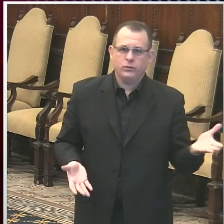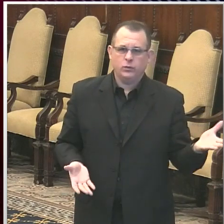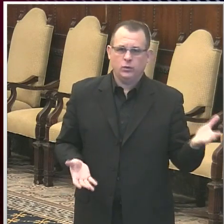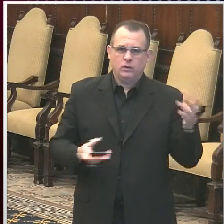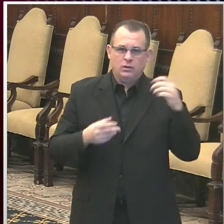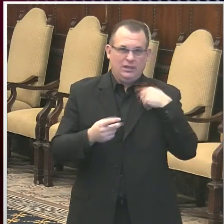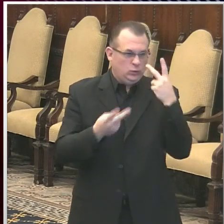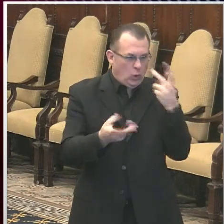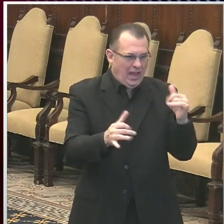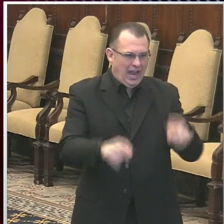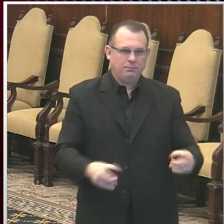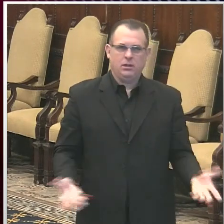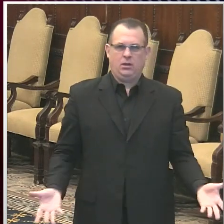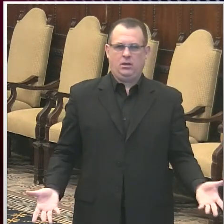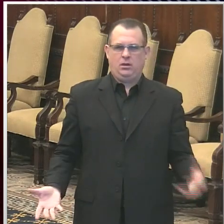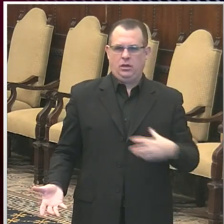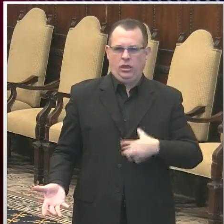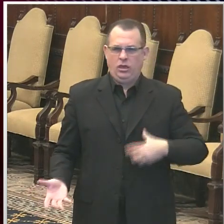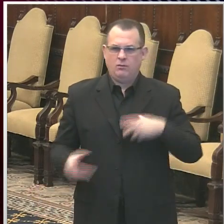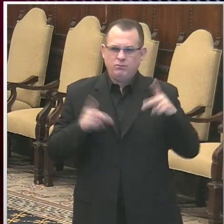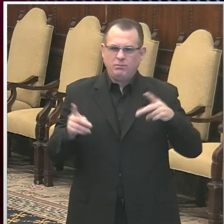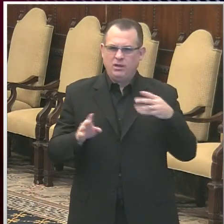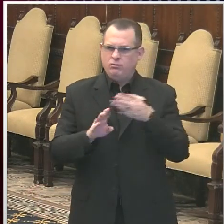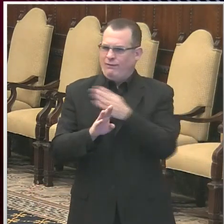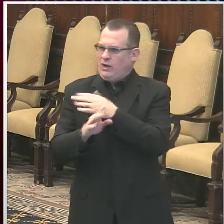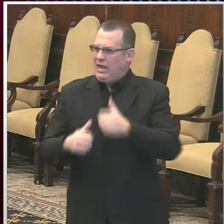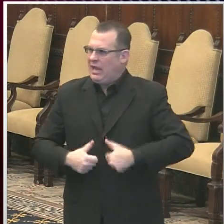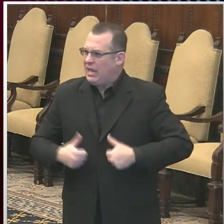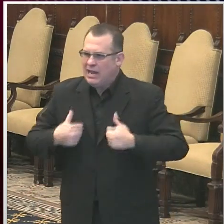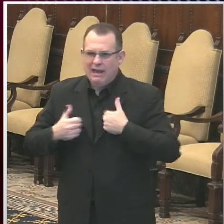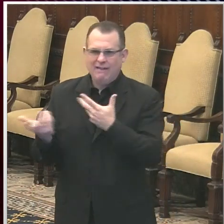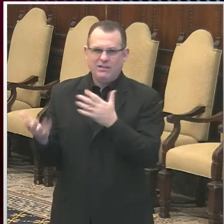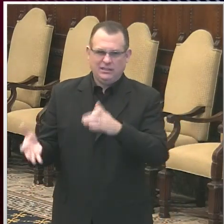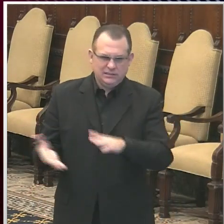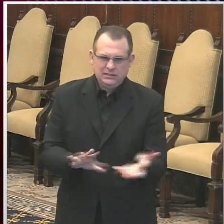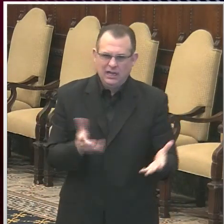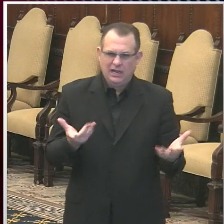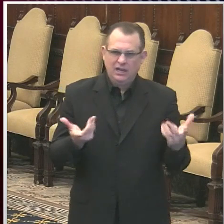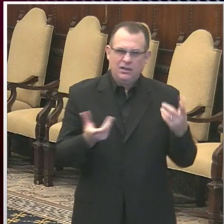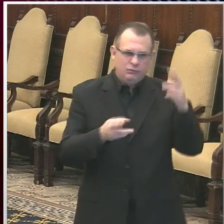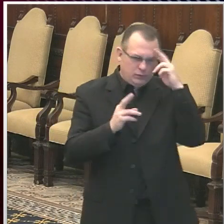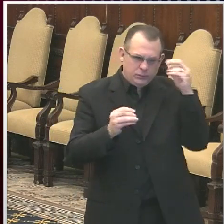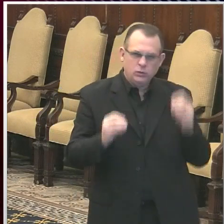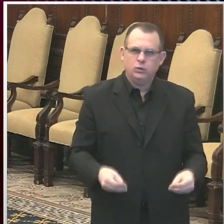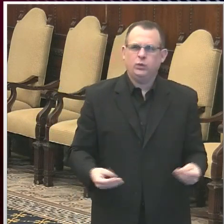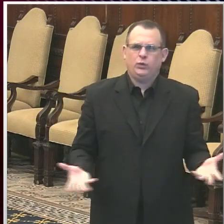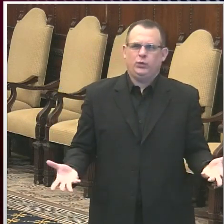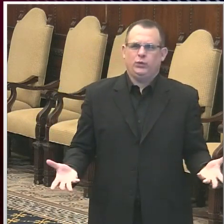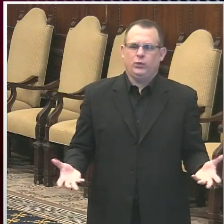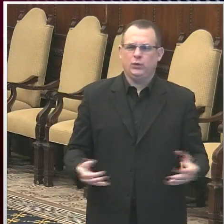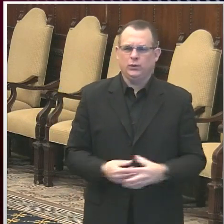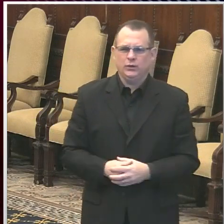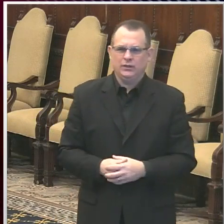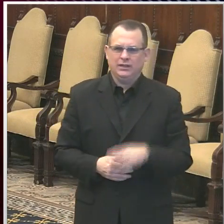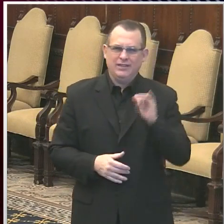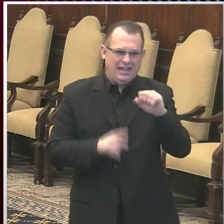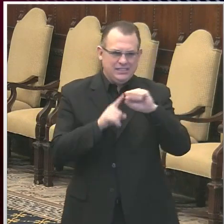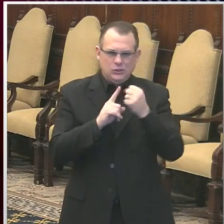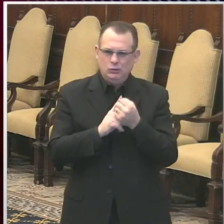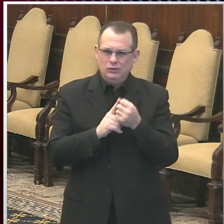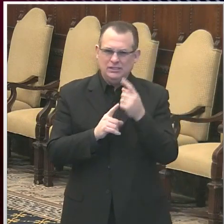the people who were formerly alive are now being treated disrespectfully. And we will monitor the situation and make sure it doesn't happen